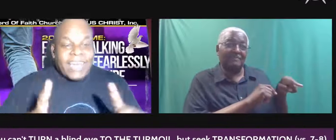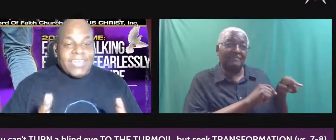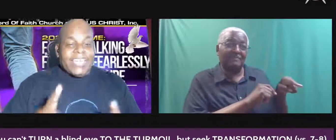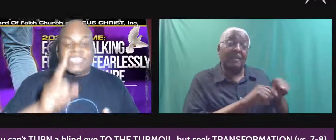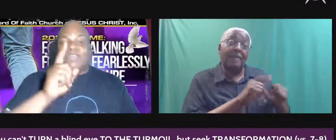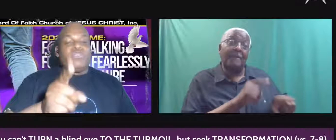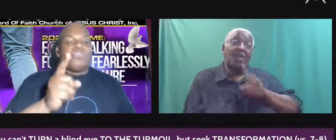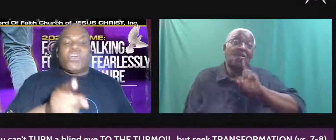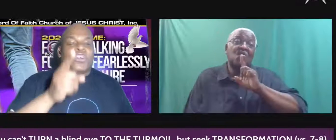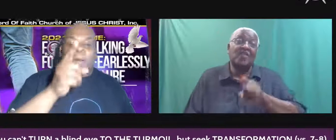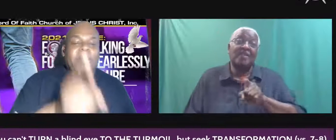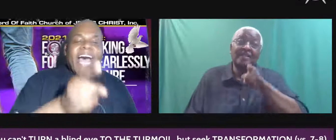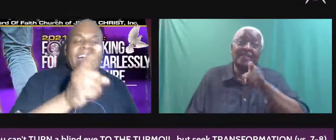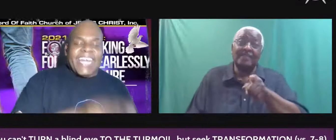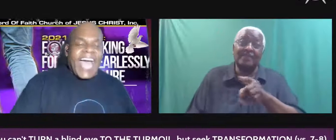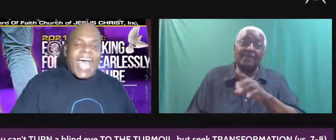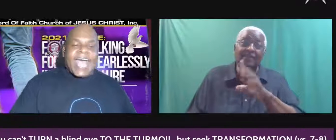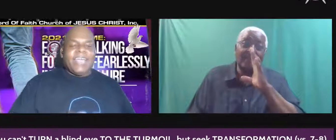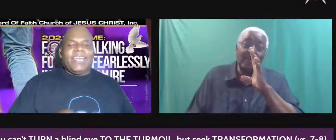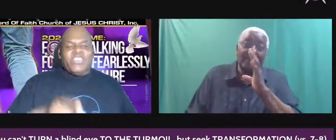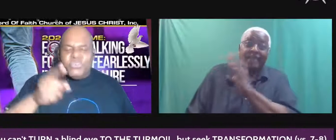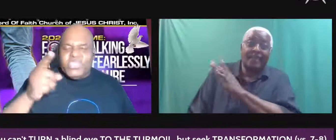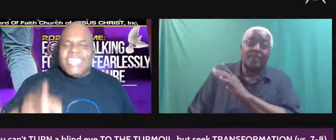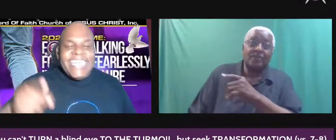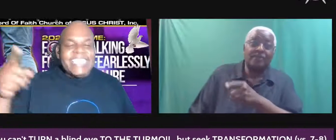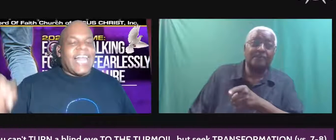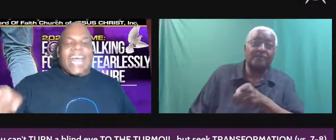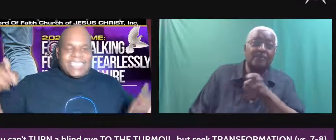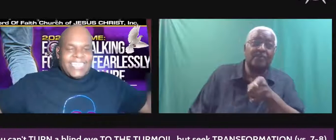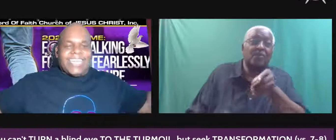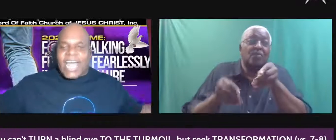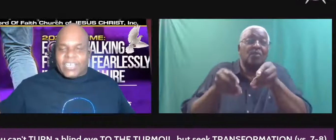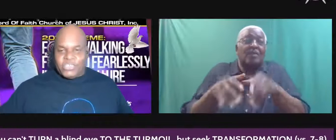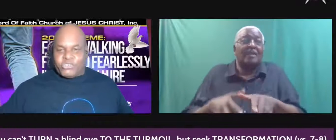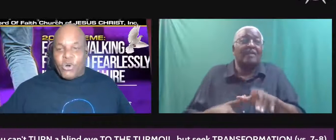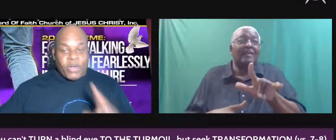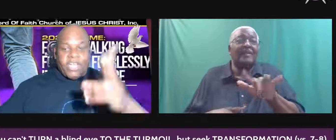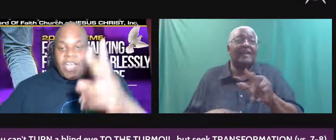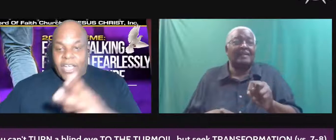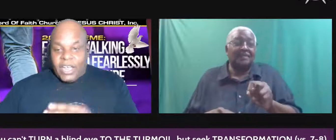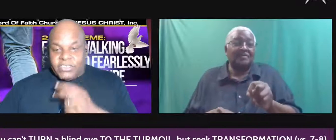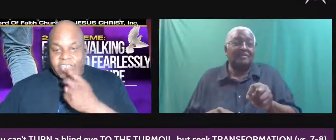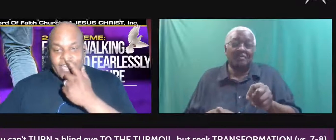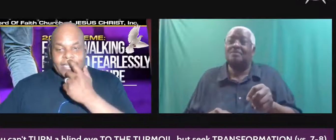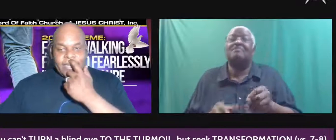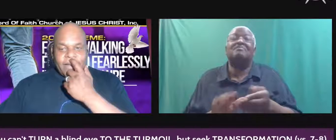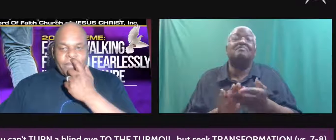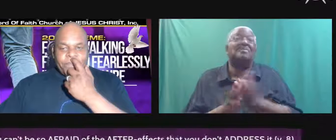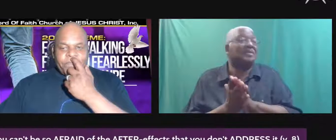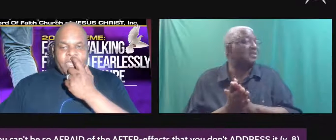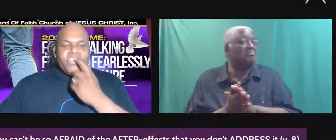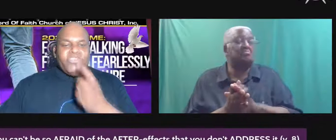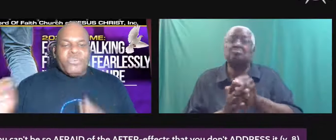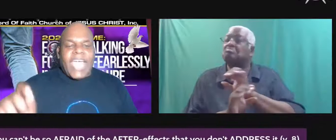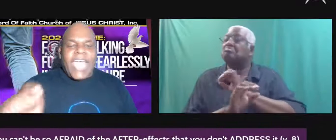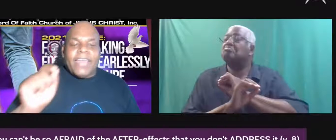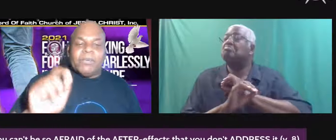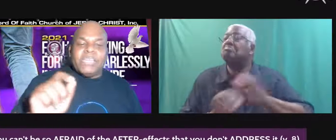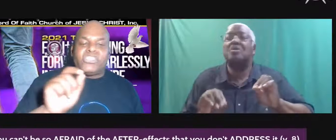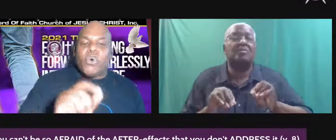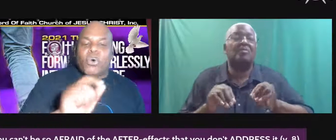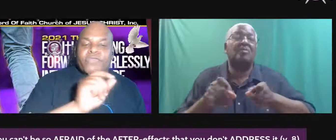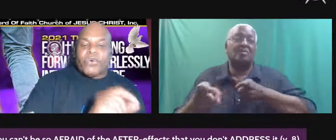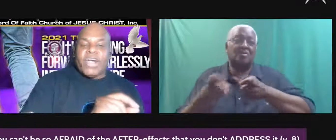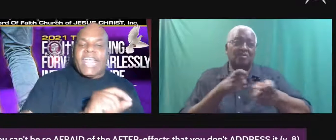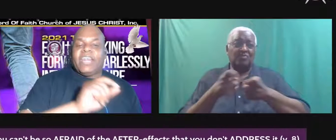the reality is, if you turn a blind eye, you lead Lot to get out of control. Here's the second thing. You can't